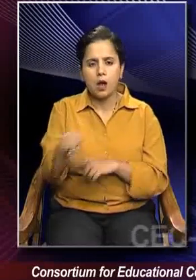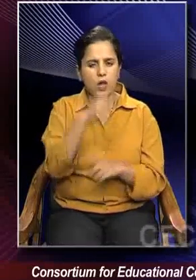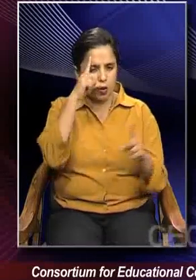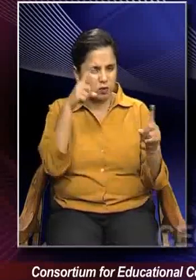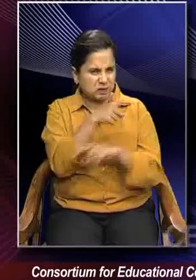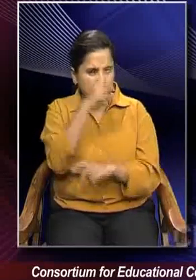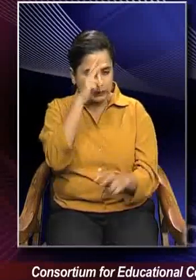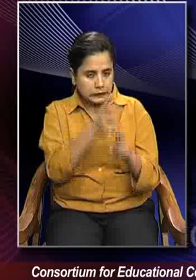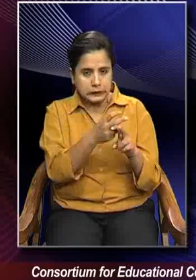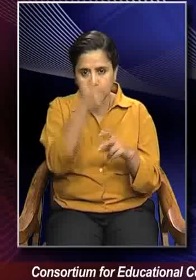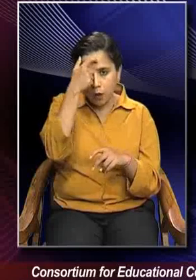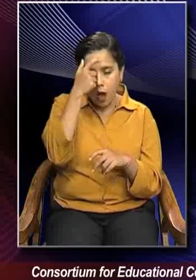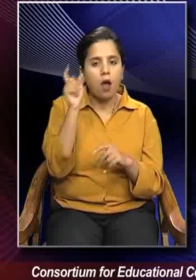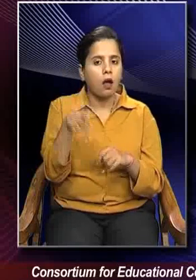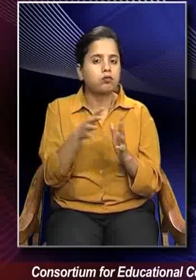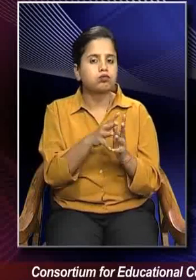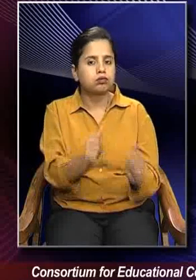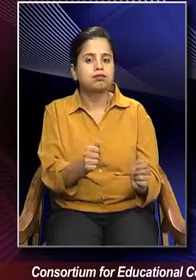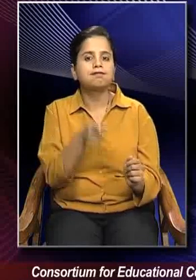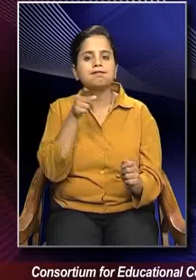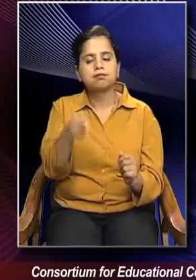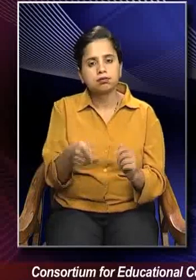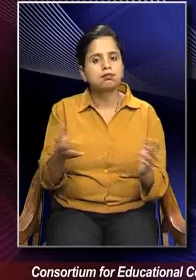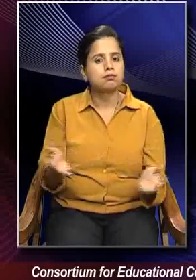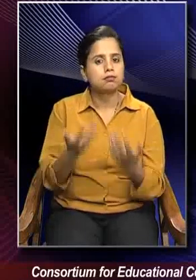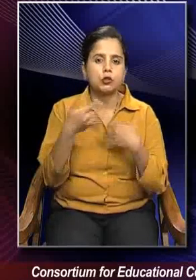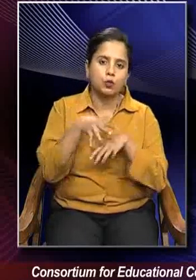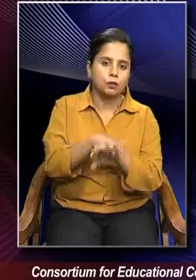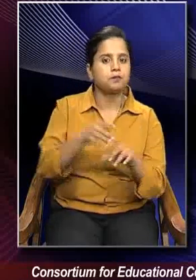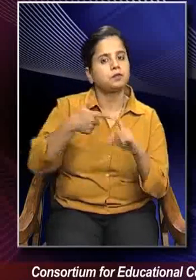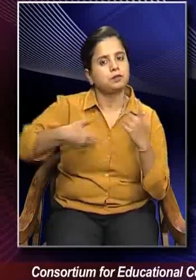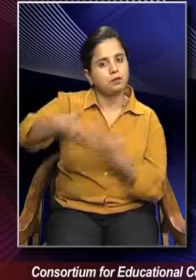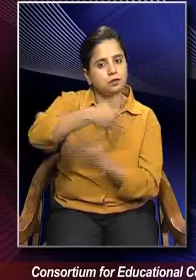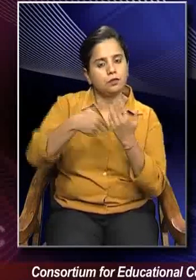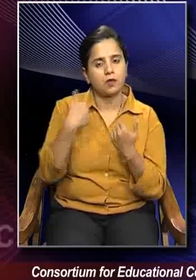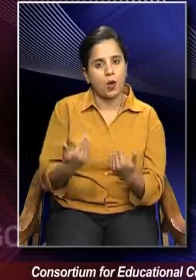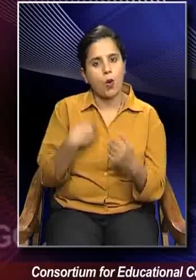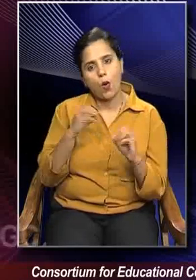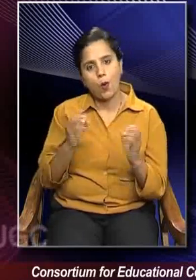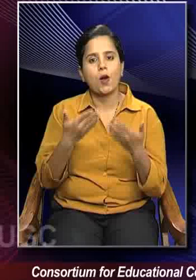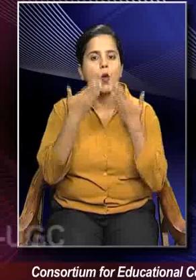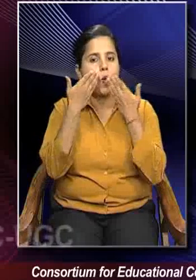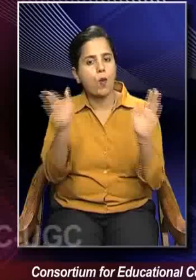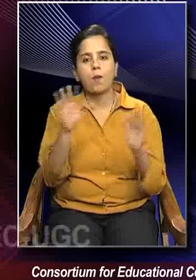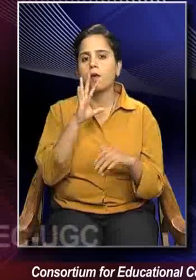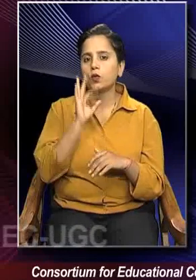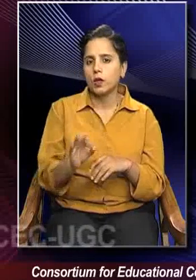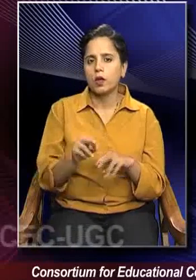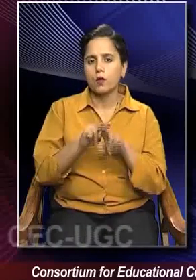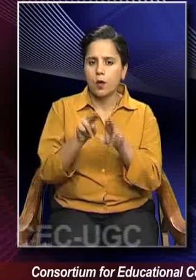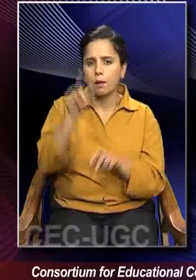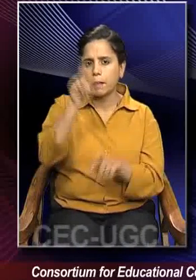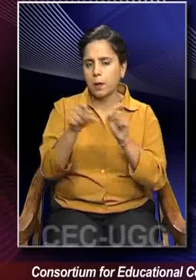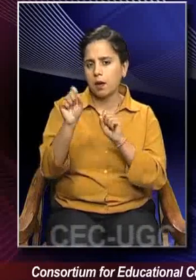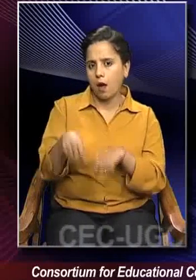problems. And by fostering an inclusive environment, we unlock the full potential of